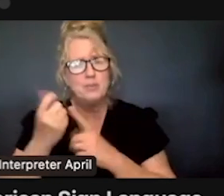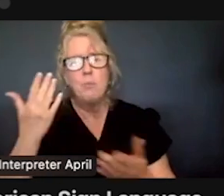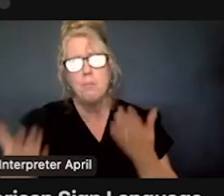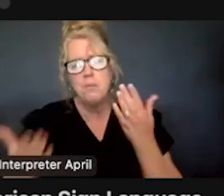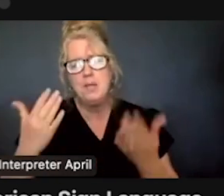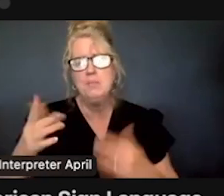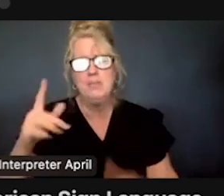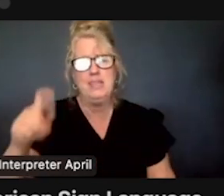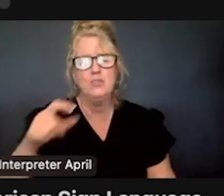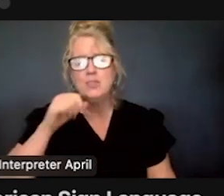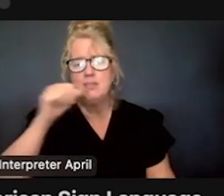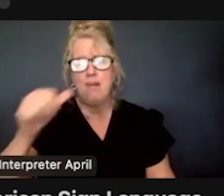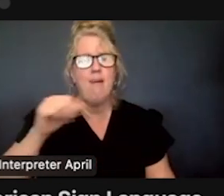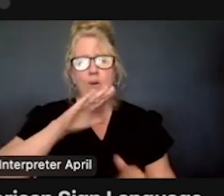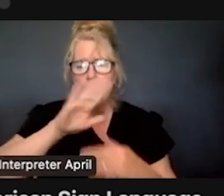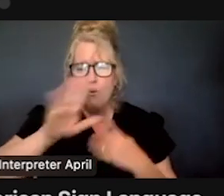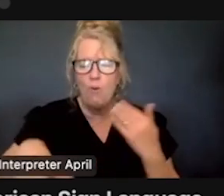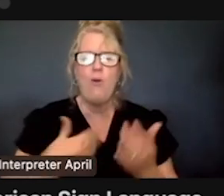all. So